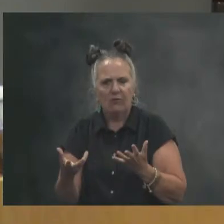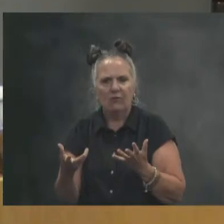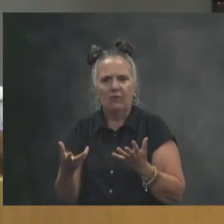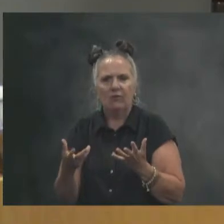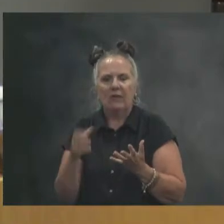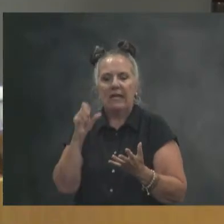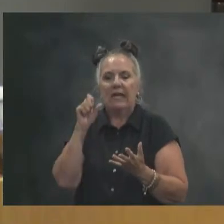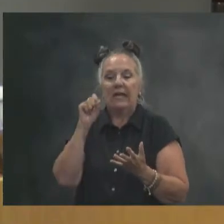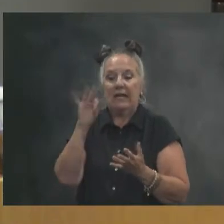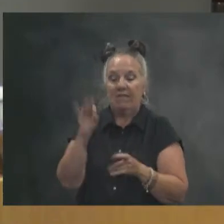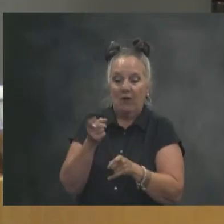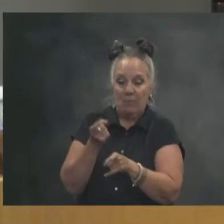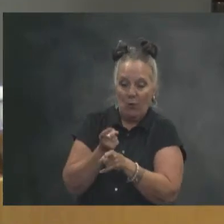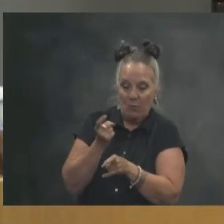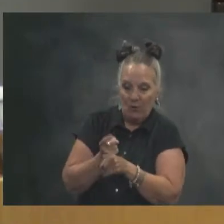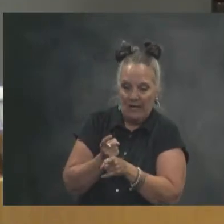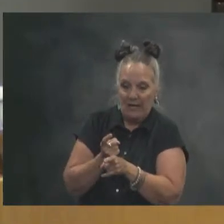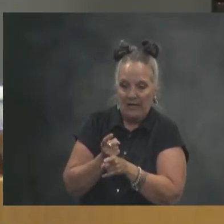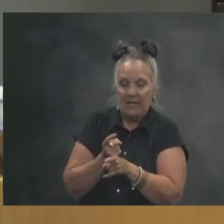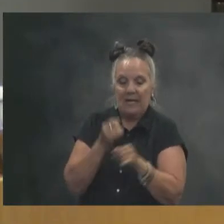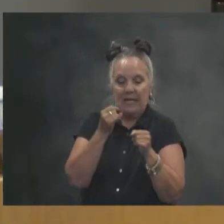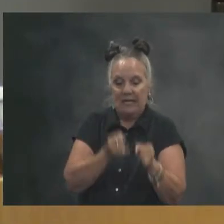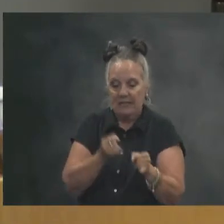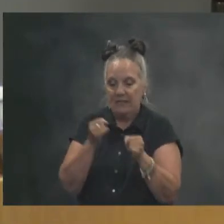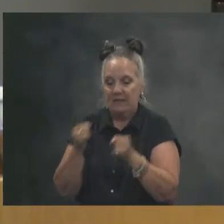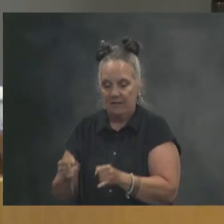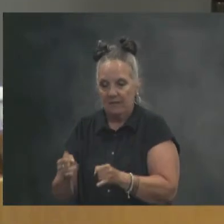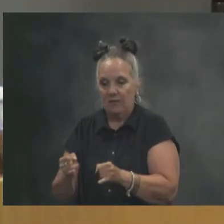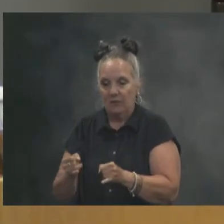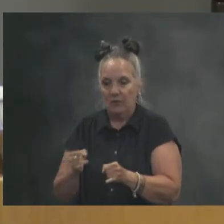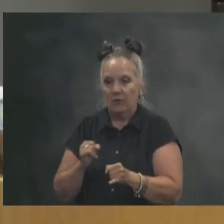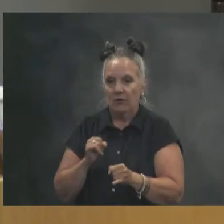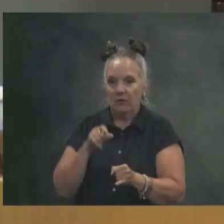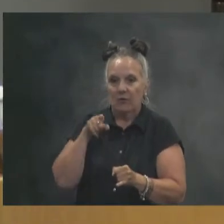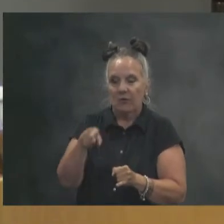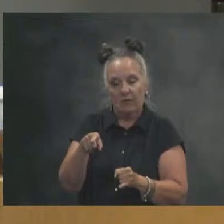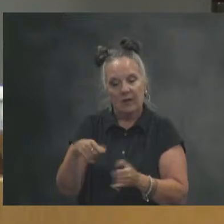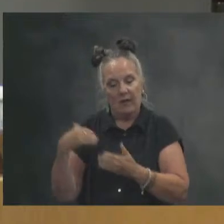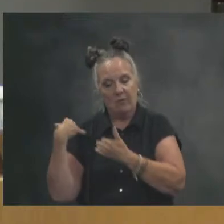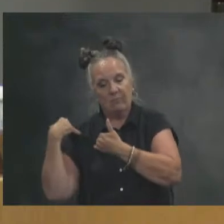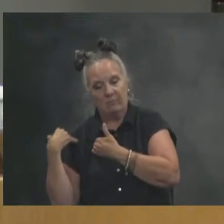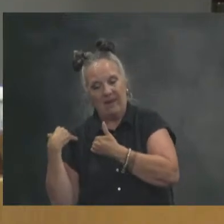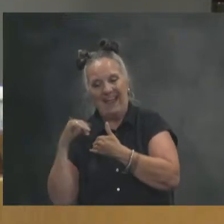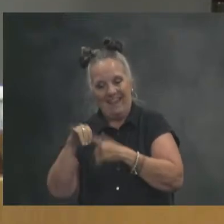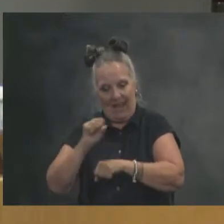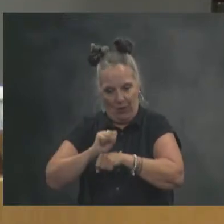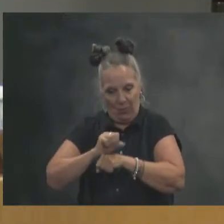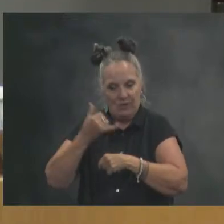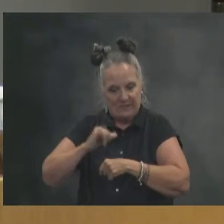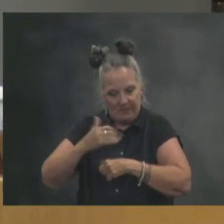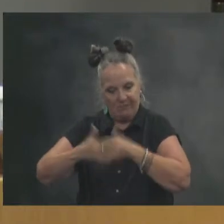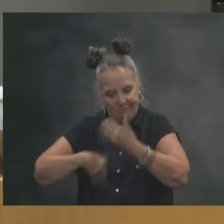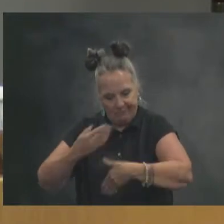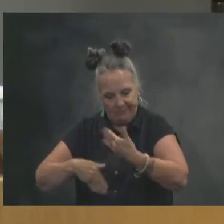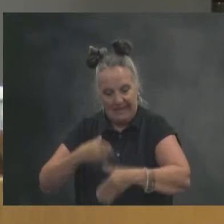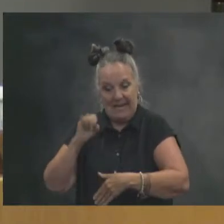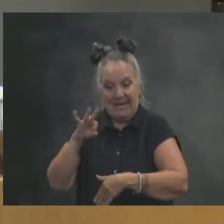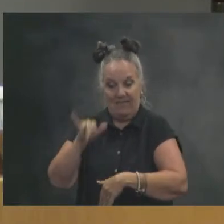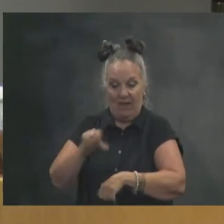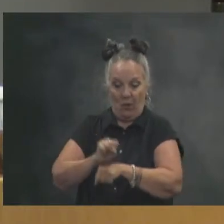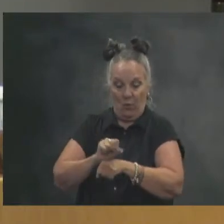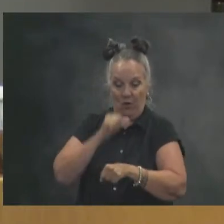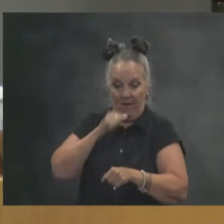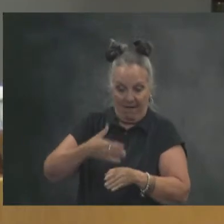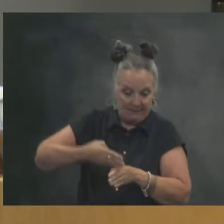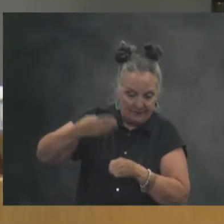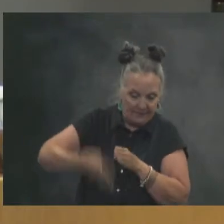if appropriate, any individuals to be held accountable. That work is underway, and if that work is not